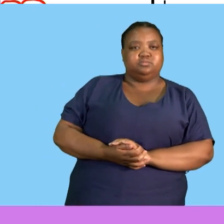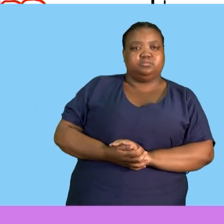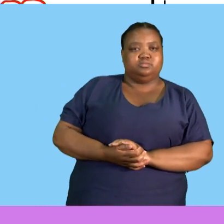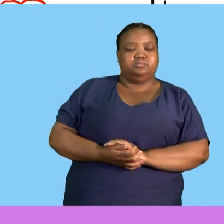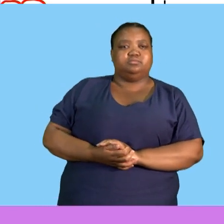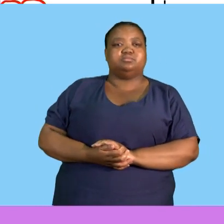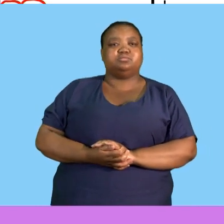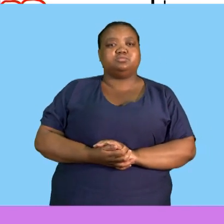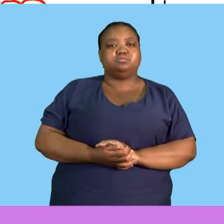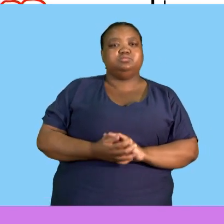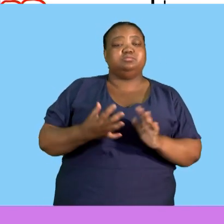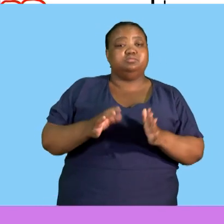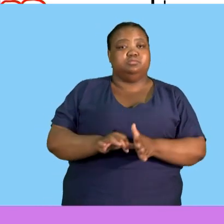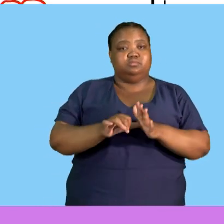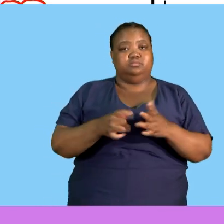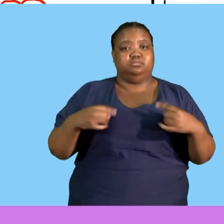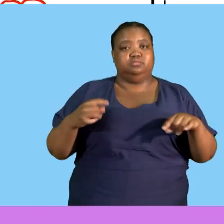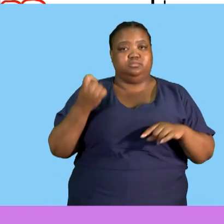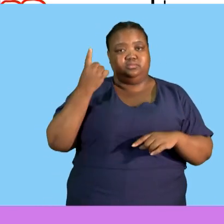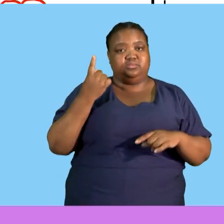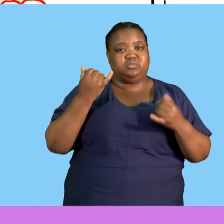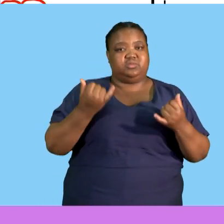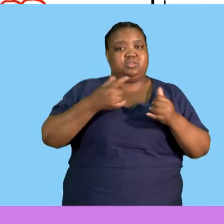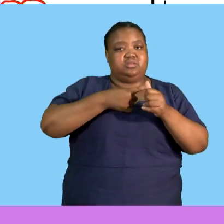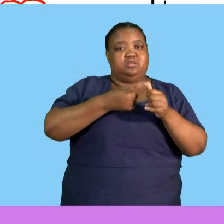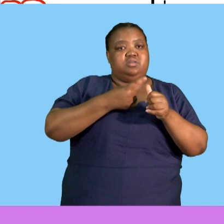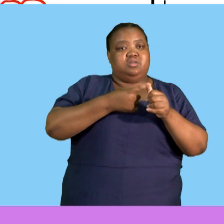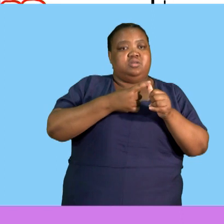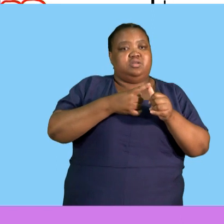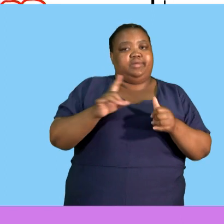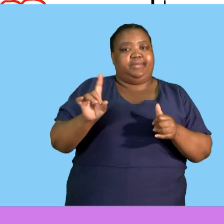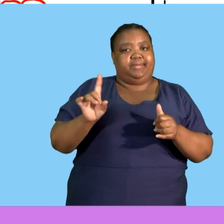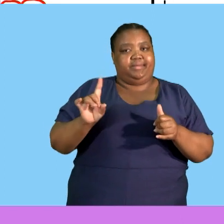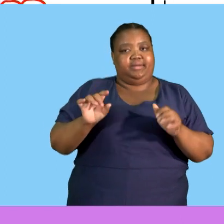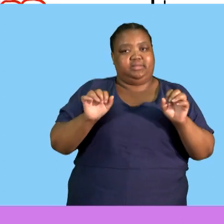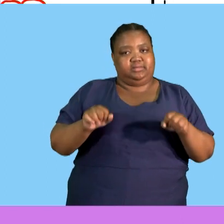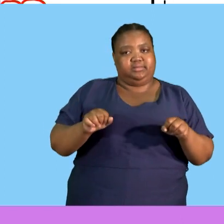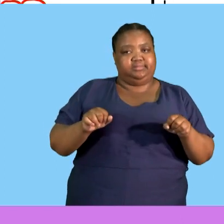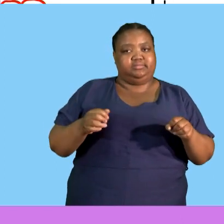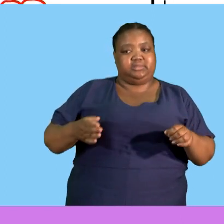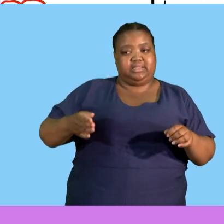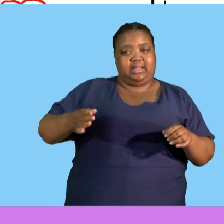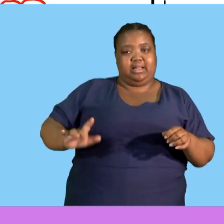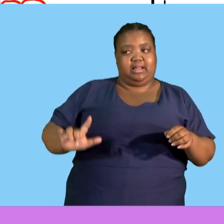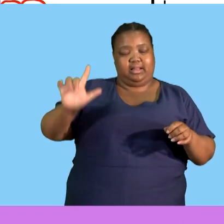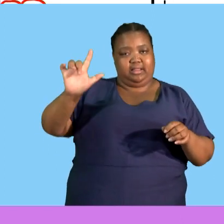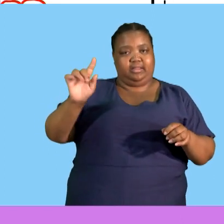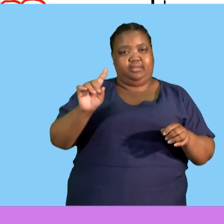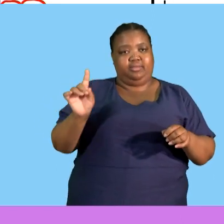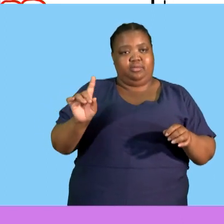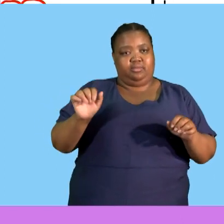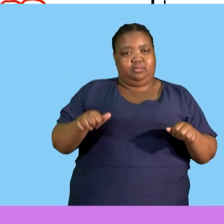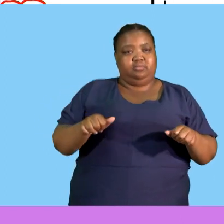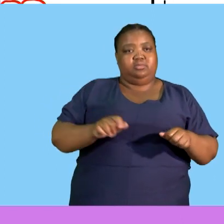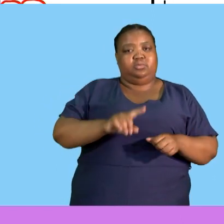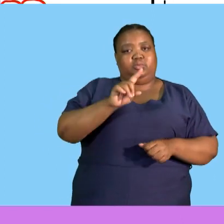reels will fit like this. It's important for us to understand what we are calculating, right? Okay. Vertically, basically, in terms of